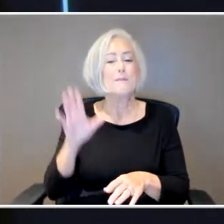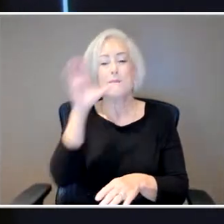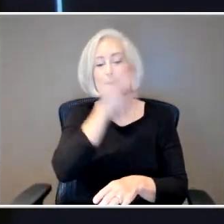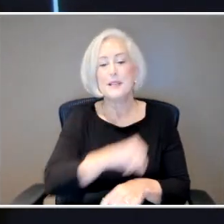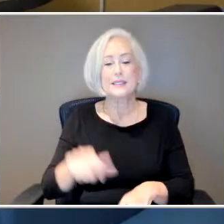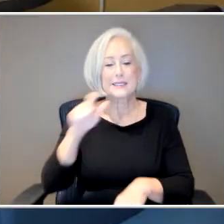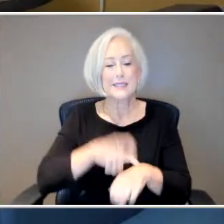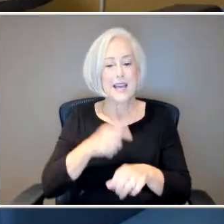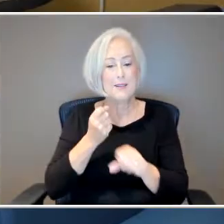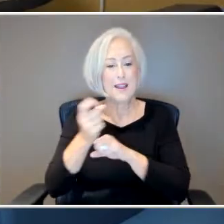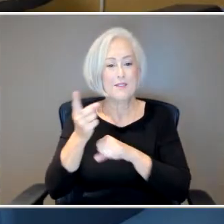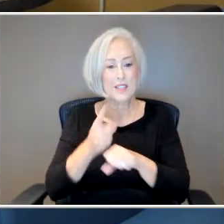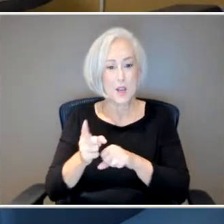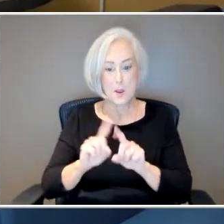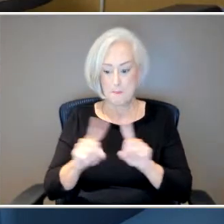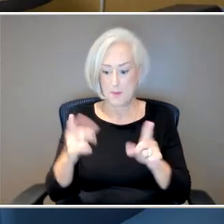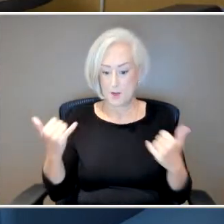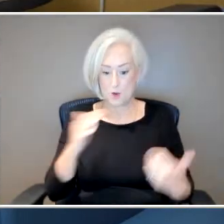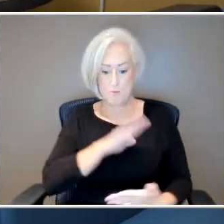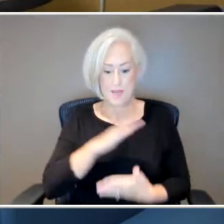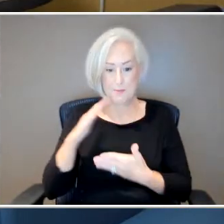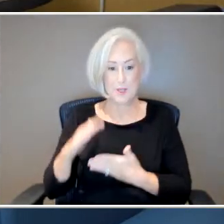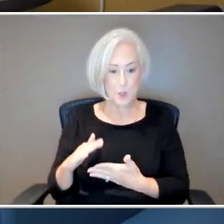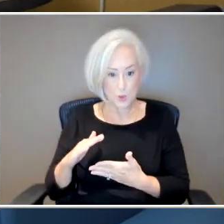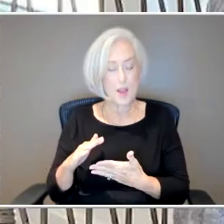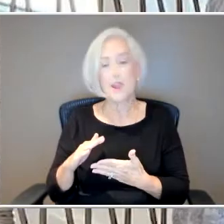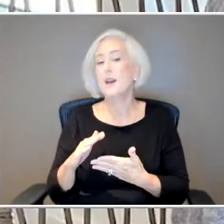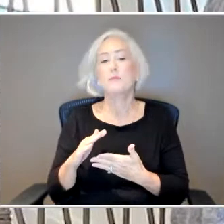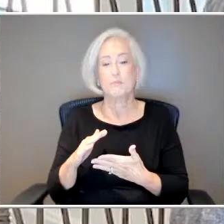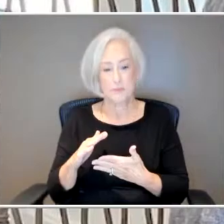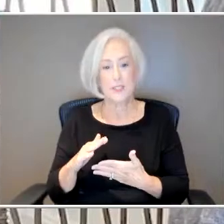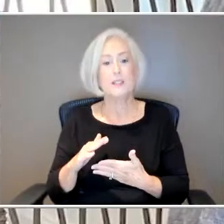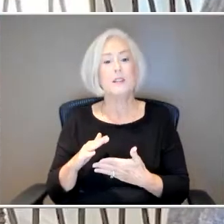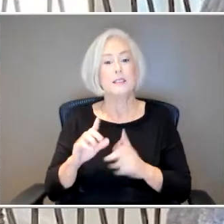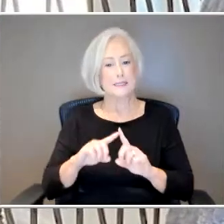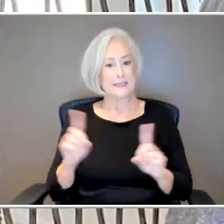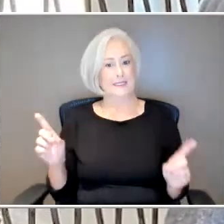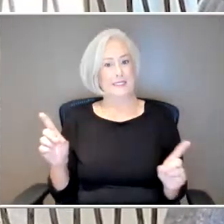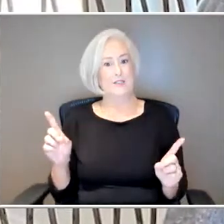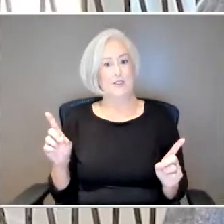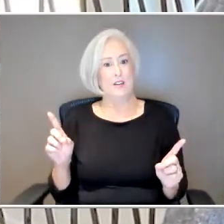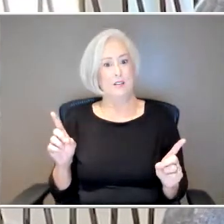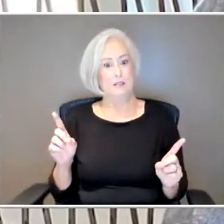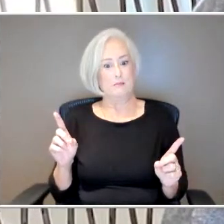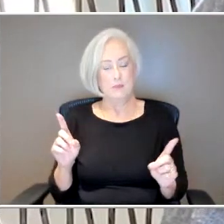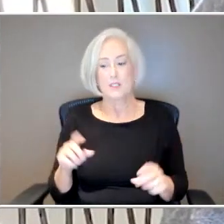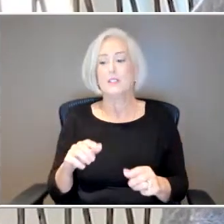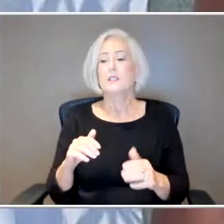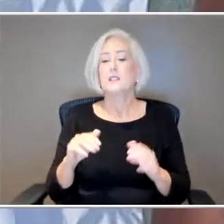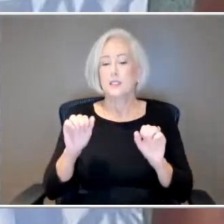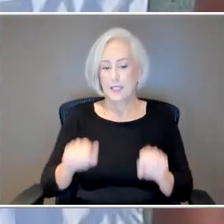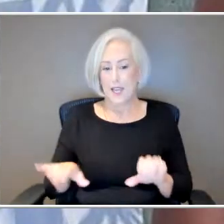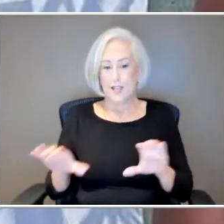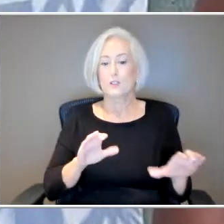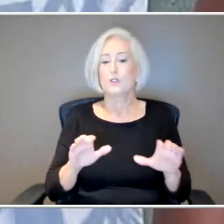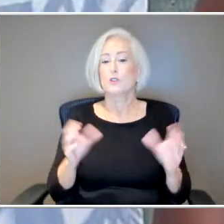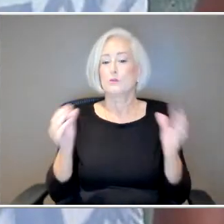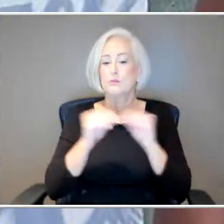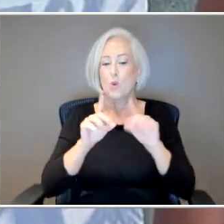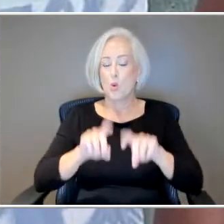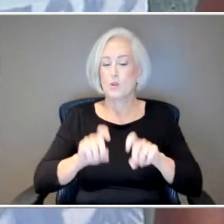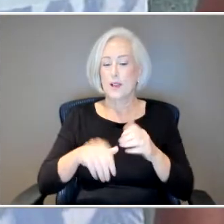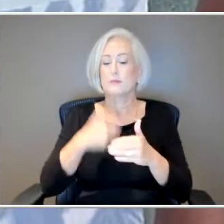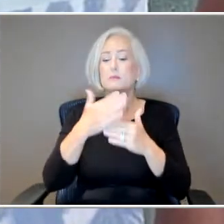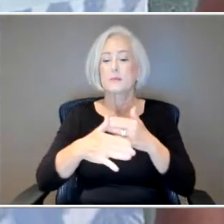was different. They said they could get me in the next day for additional imaging. Kerrie wasn't in full panic mode yet. She knew she had